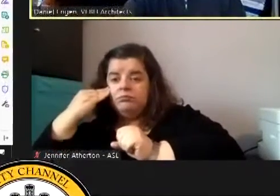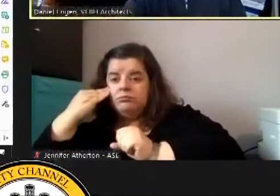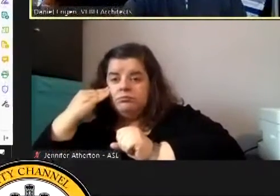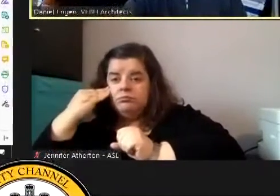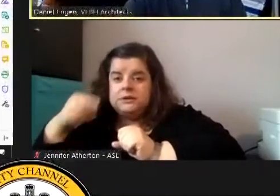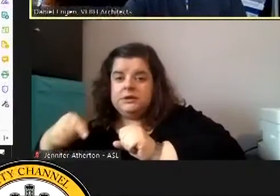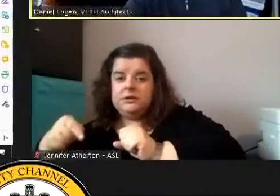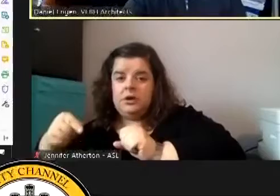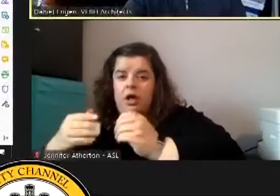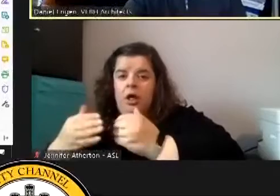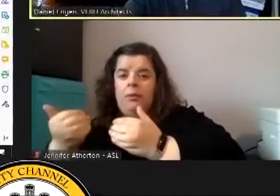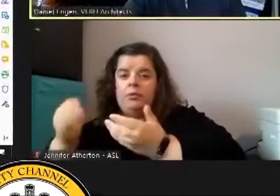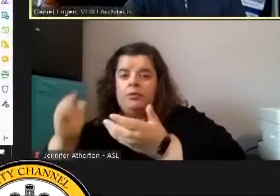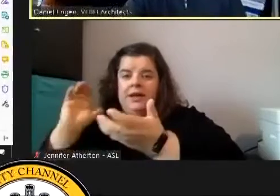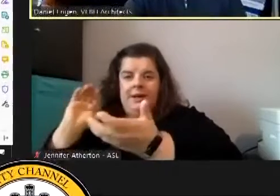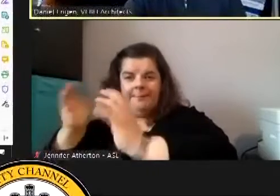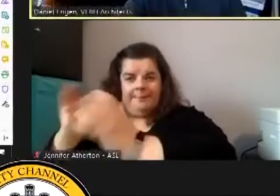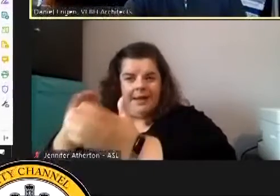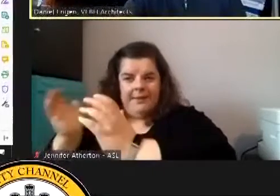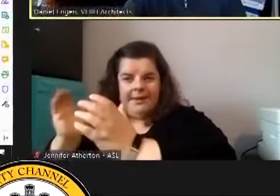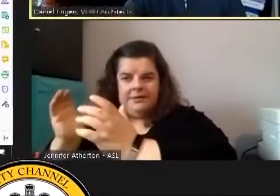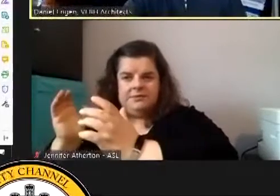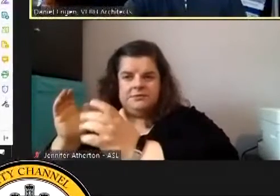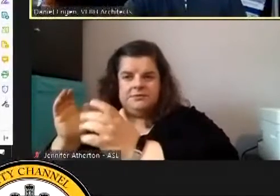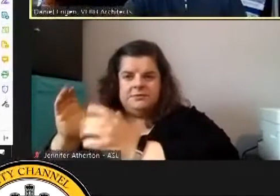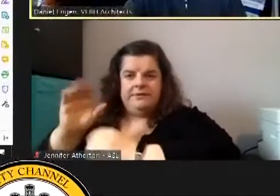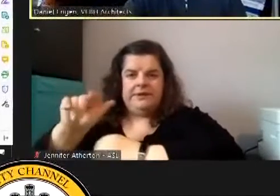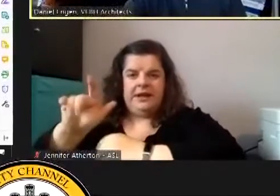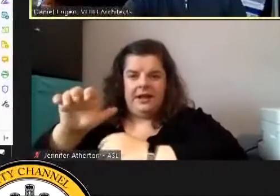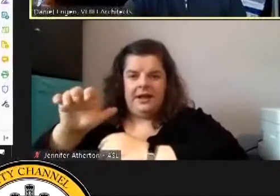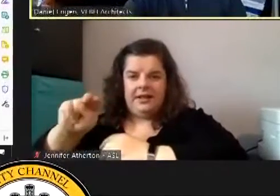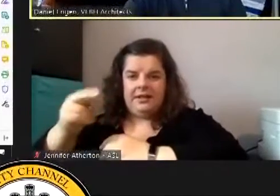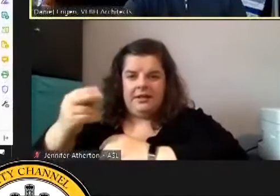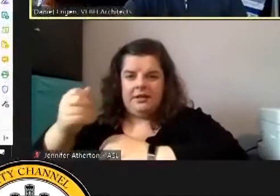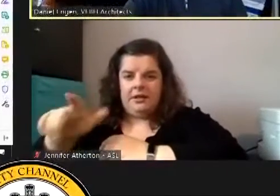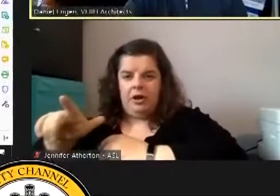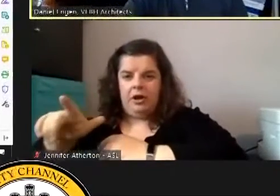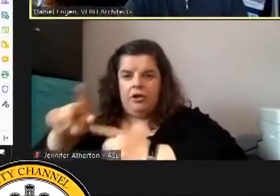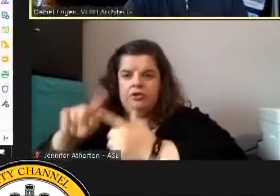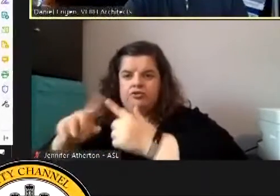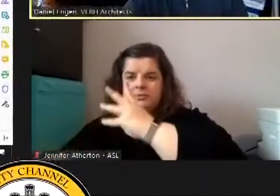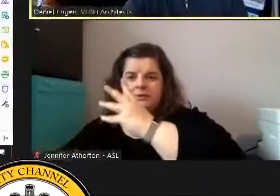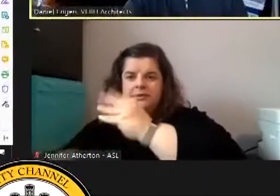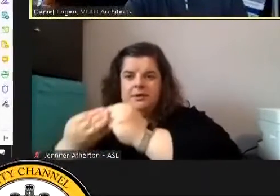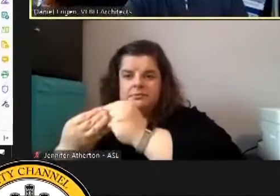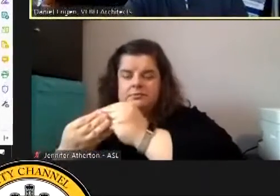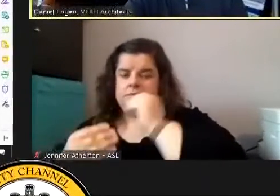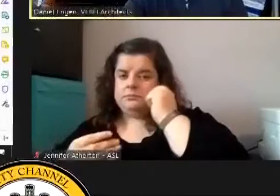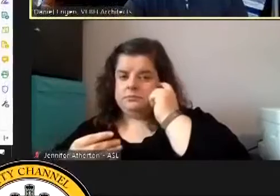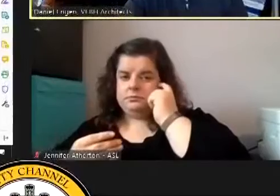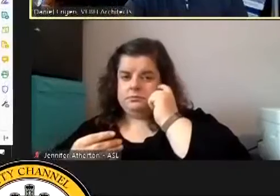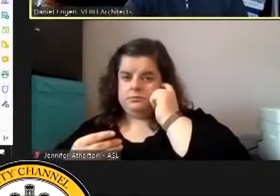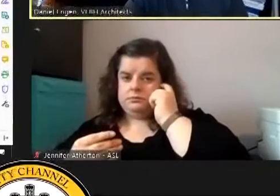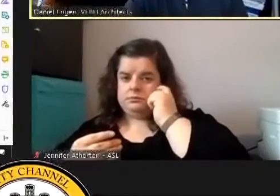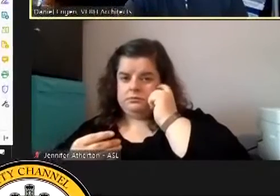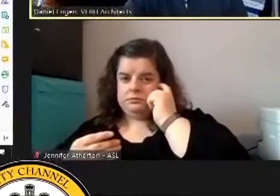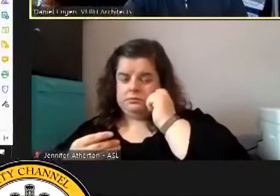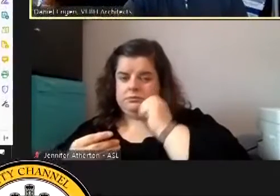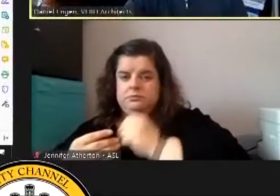of Callion Hall, to be added. And then our biggest